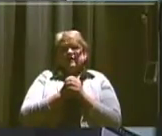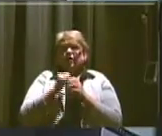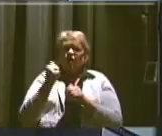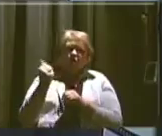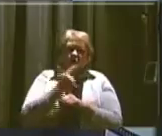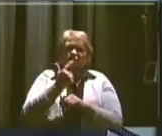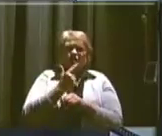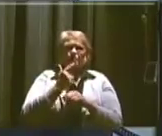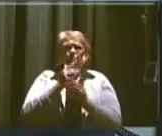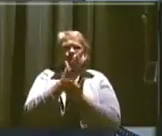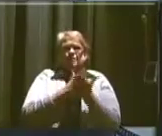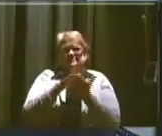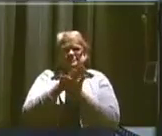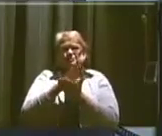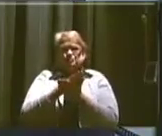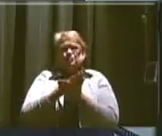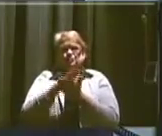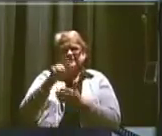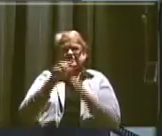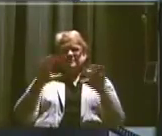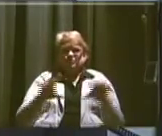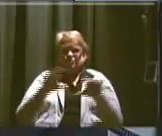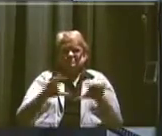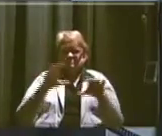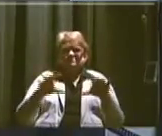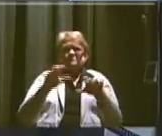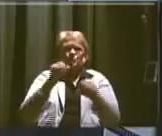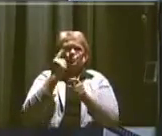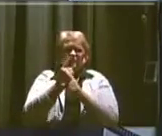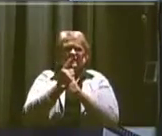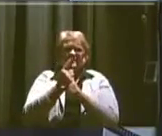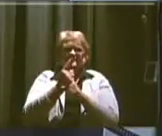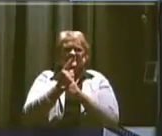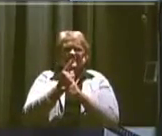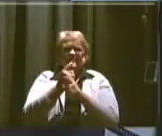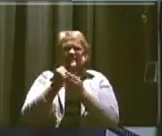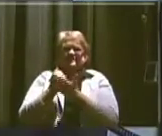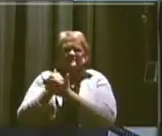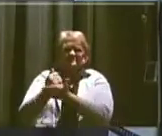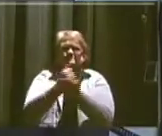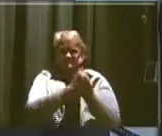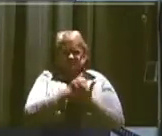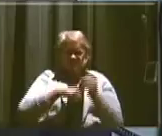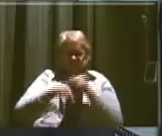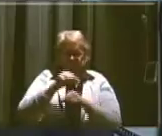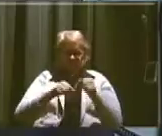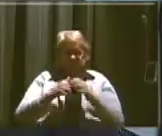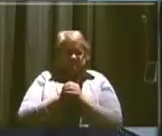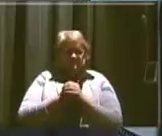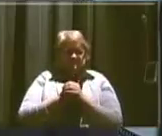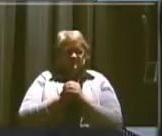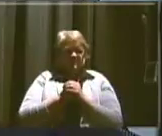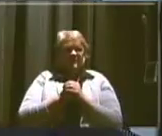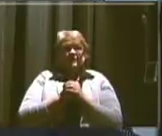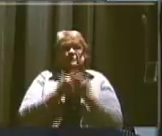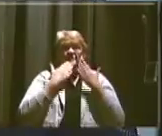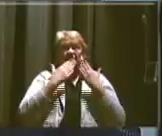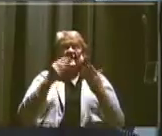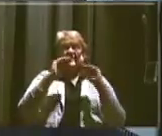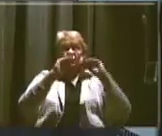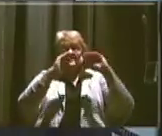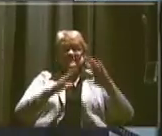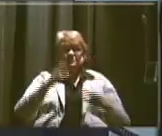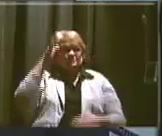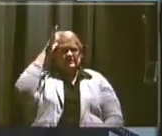another. I would like to recognize and thank the power behind our innovative thinkers, teachers, and